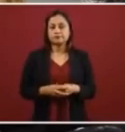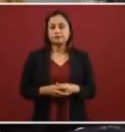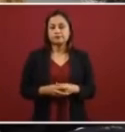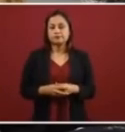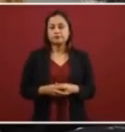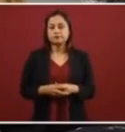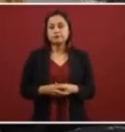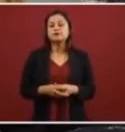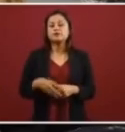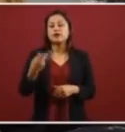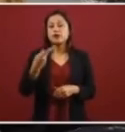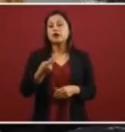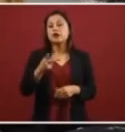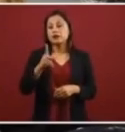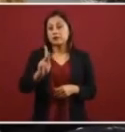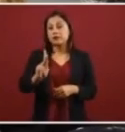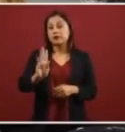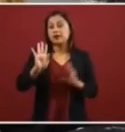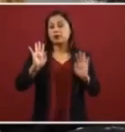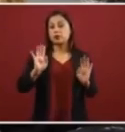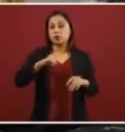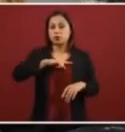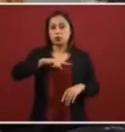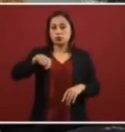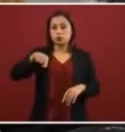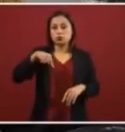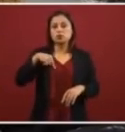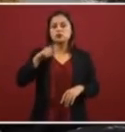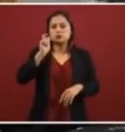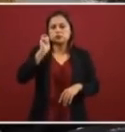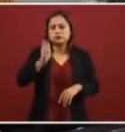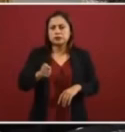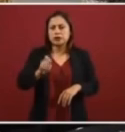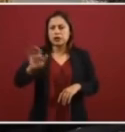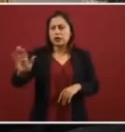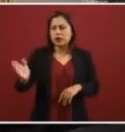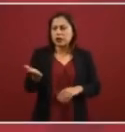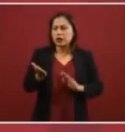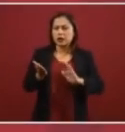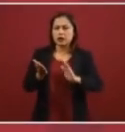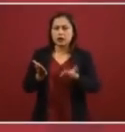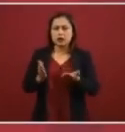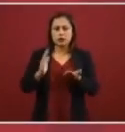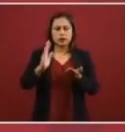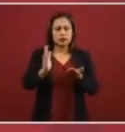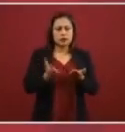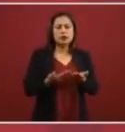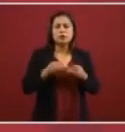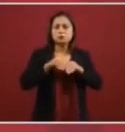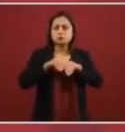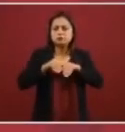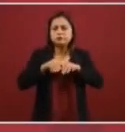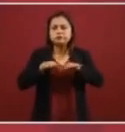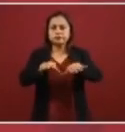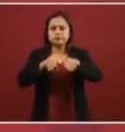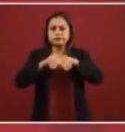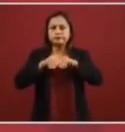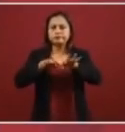nosotros la obligación de informar but we have the obligation to inform y